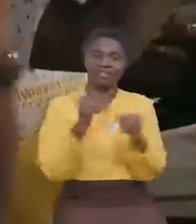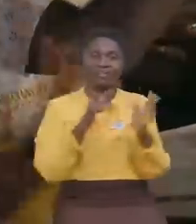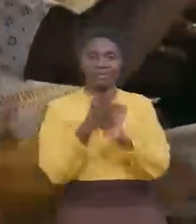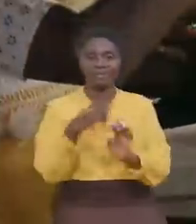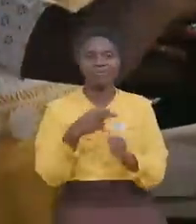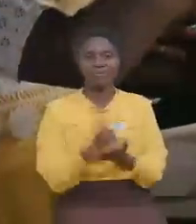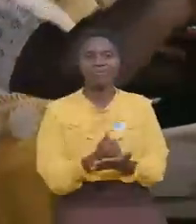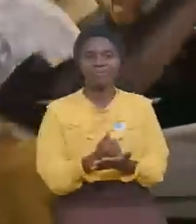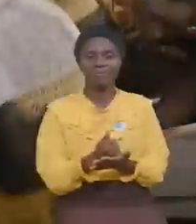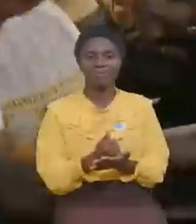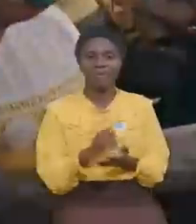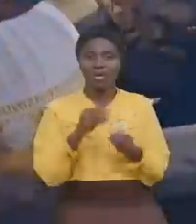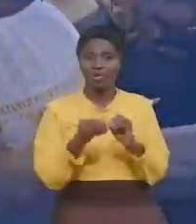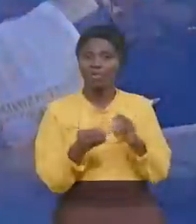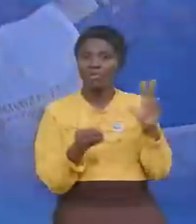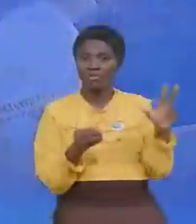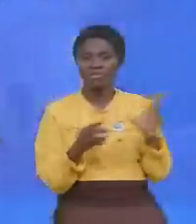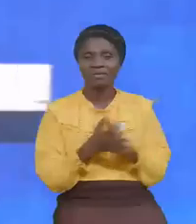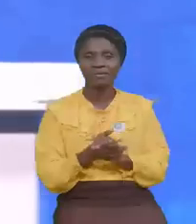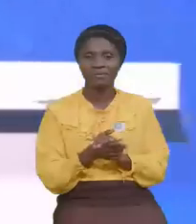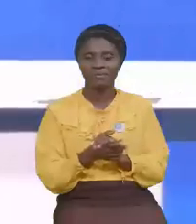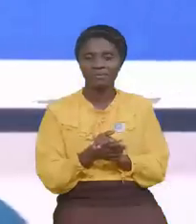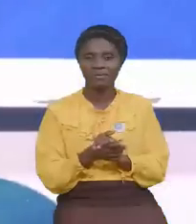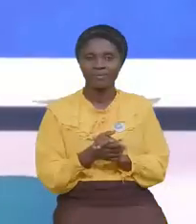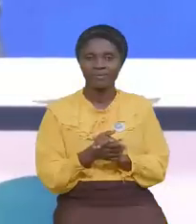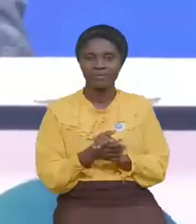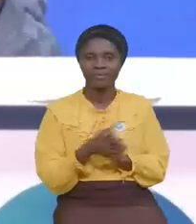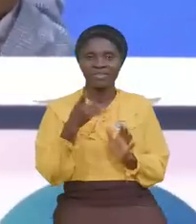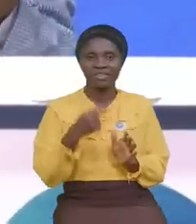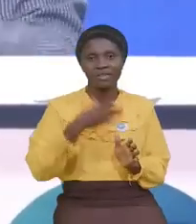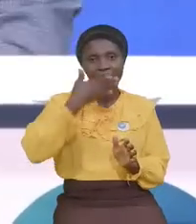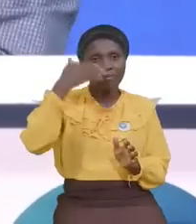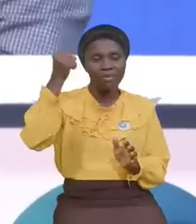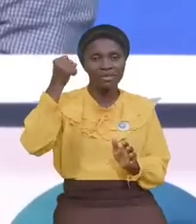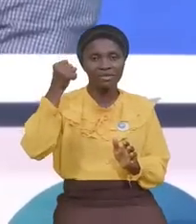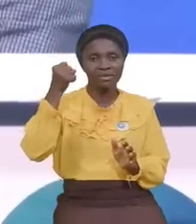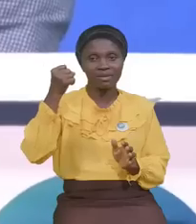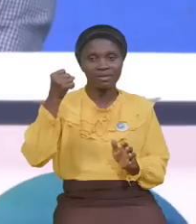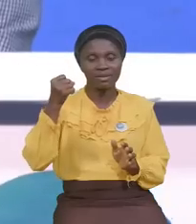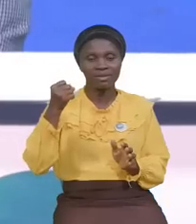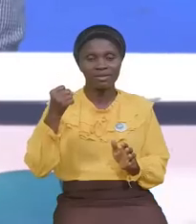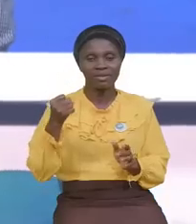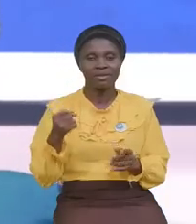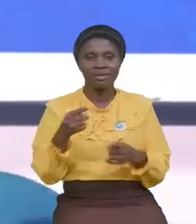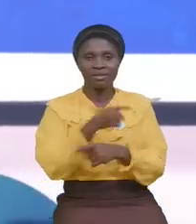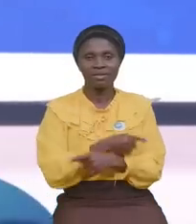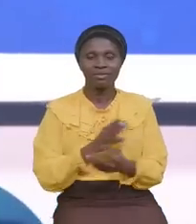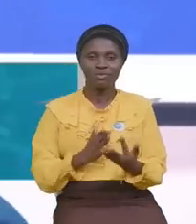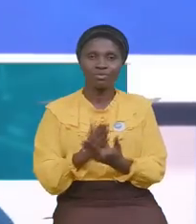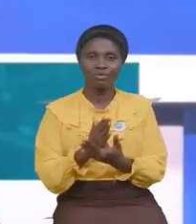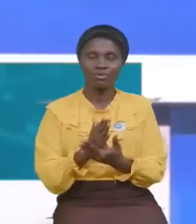Look at number three here. Number three is the best day through his glorious